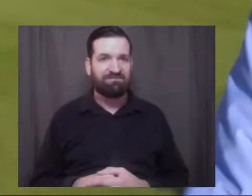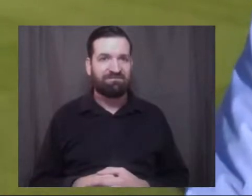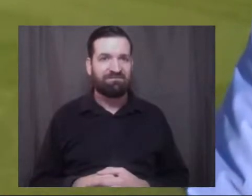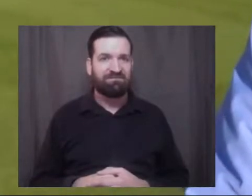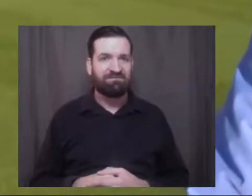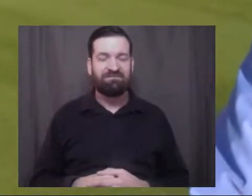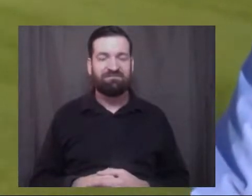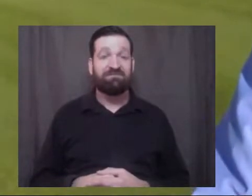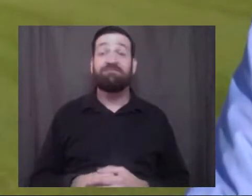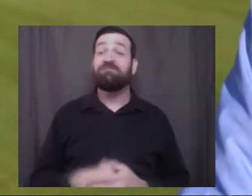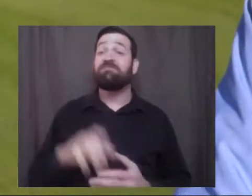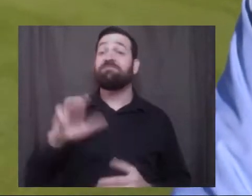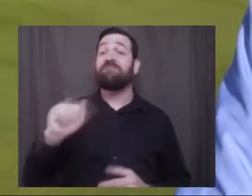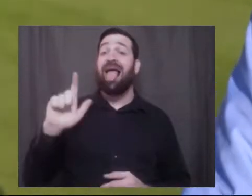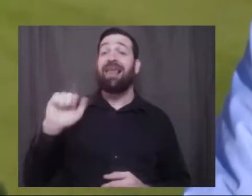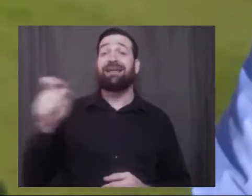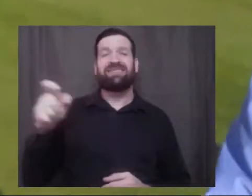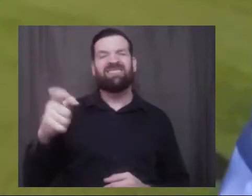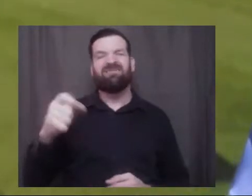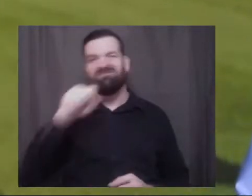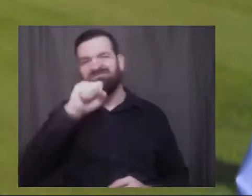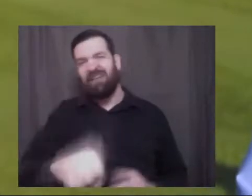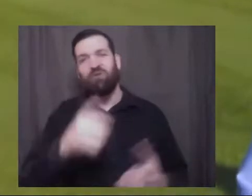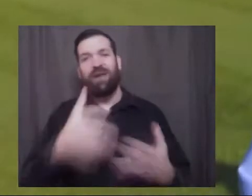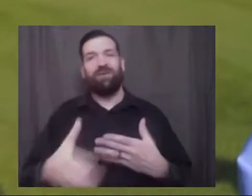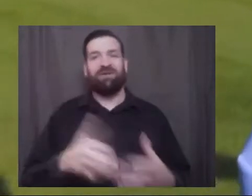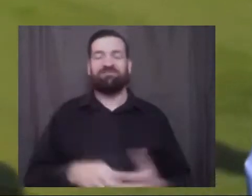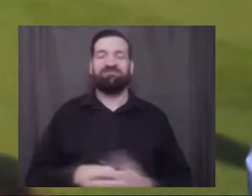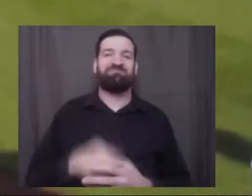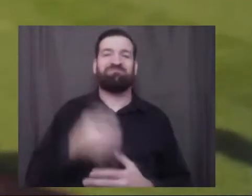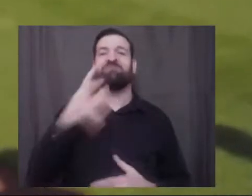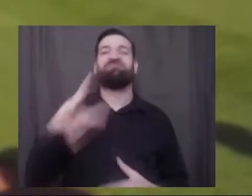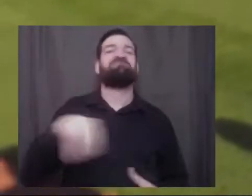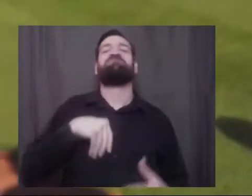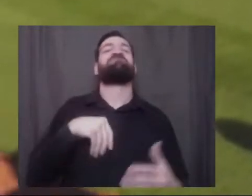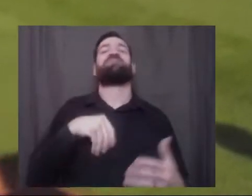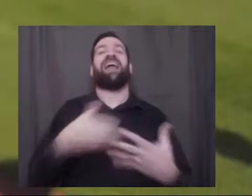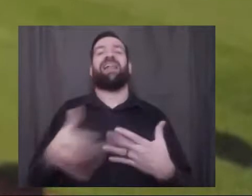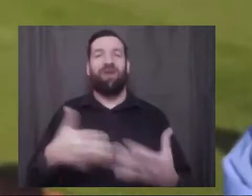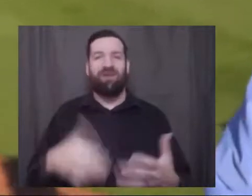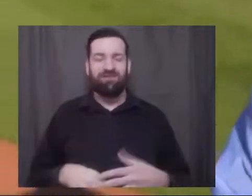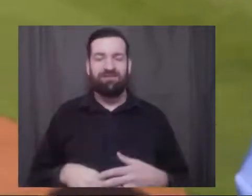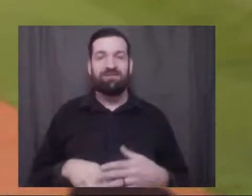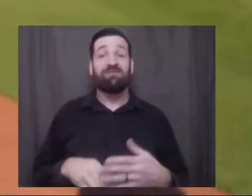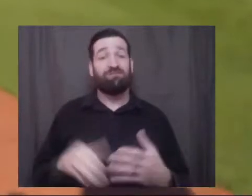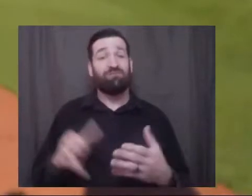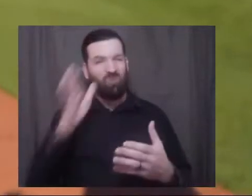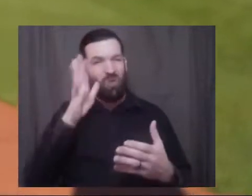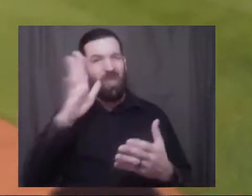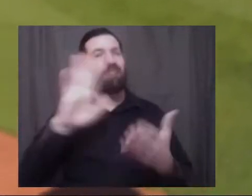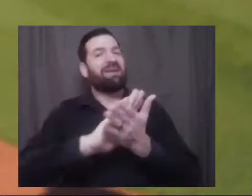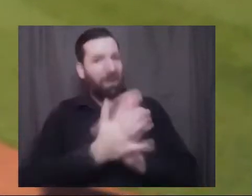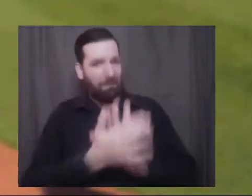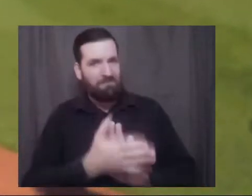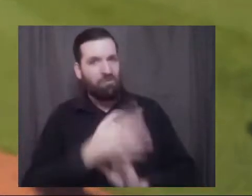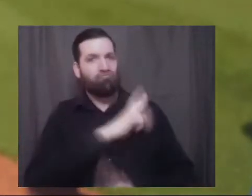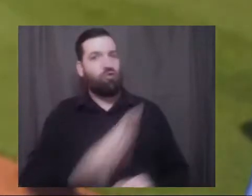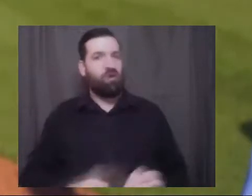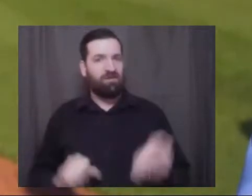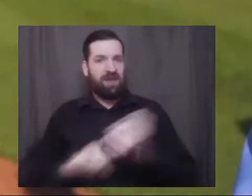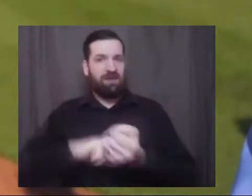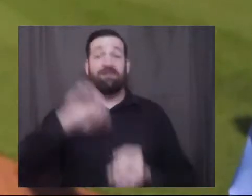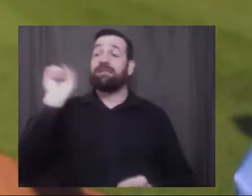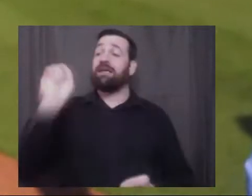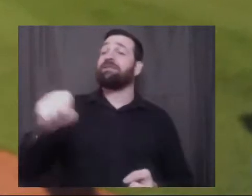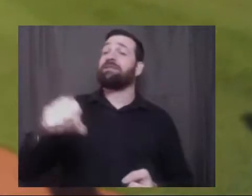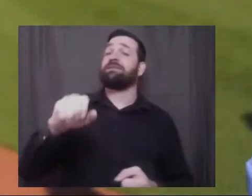Alex, we love you anyway. We'll take you any way we can get you. We're going to turn you into a major Royals fan. And Logan, yeah, that was my memory too,